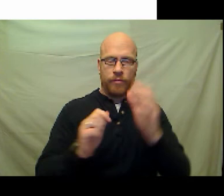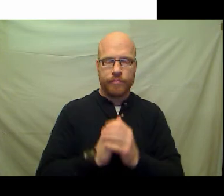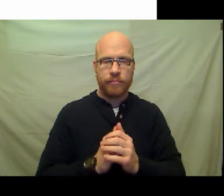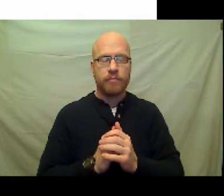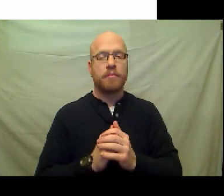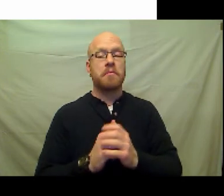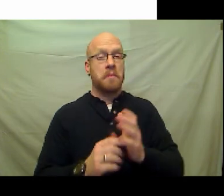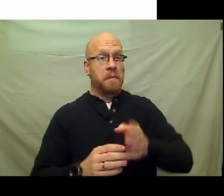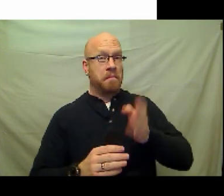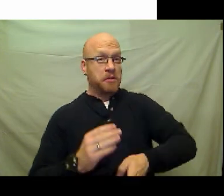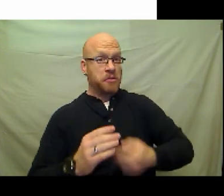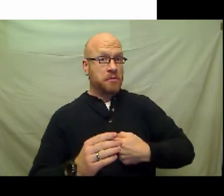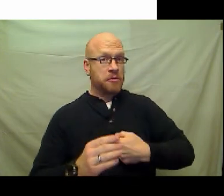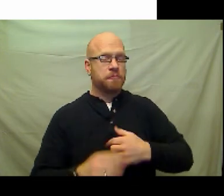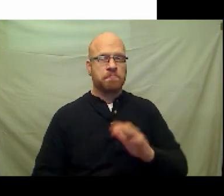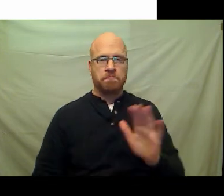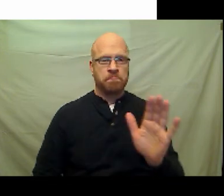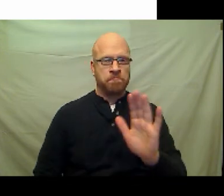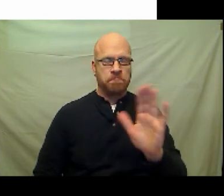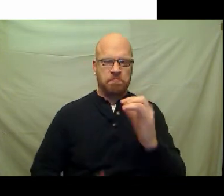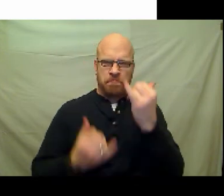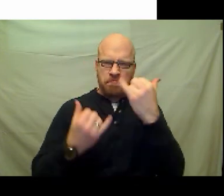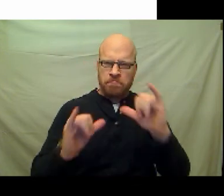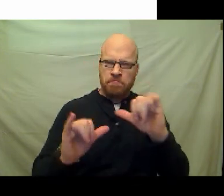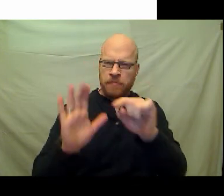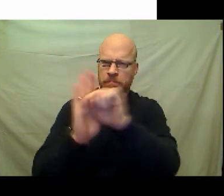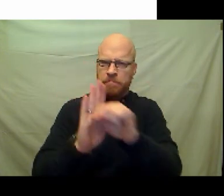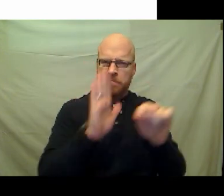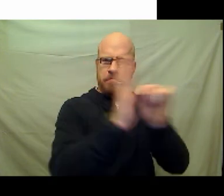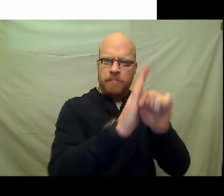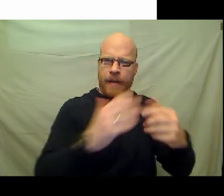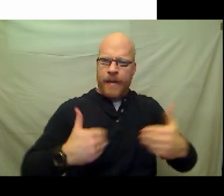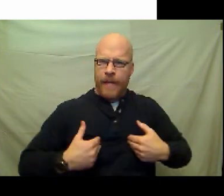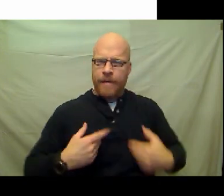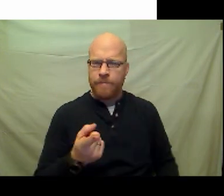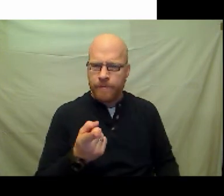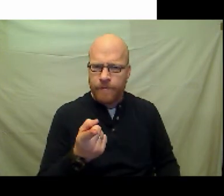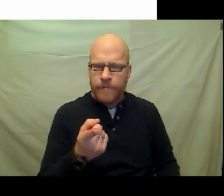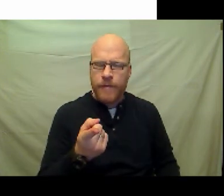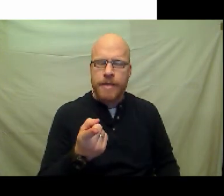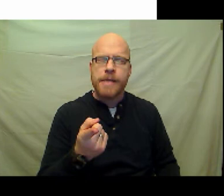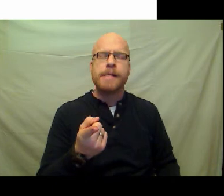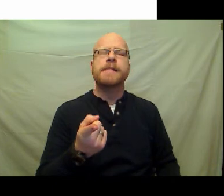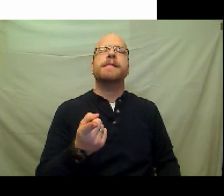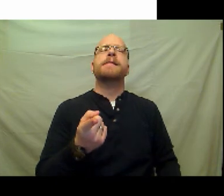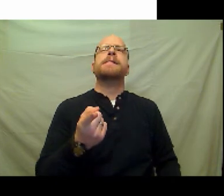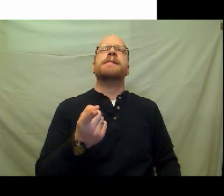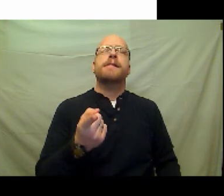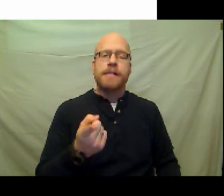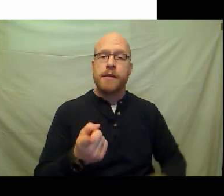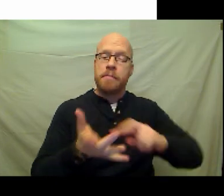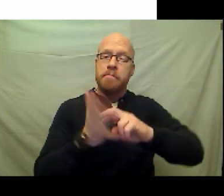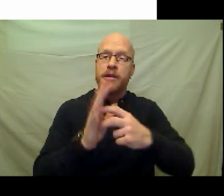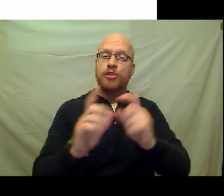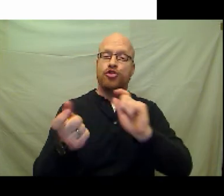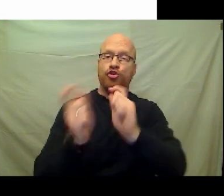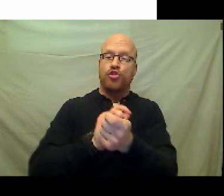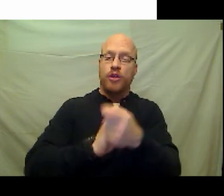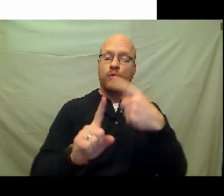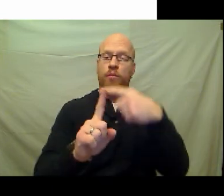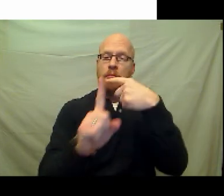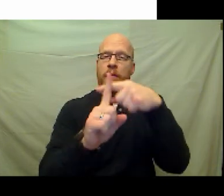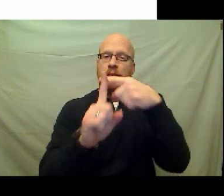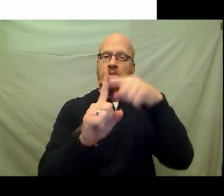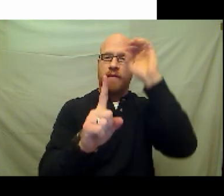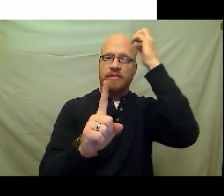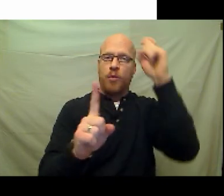and z to the negative 4. And we're not done yet, though. We have our negative exponents, and we can't have it in our final answer.